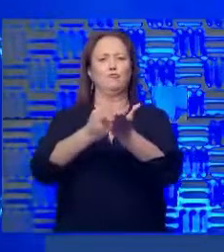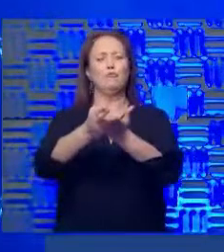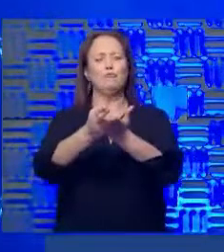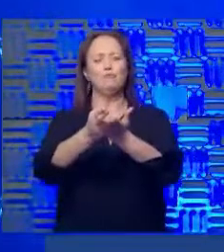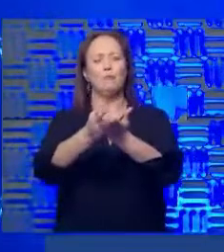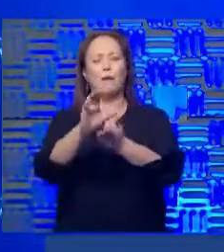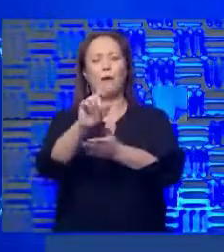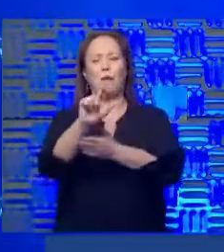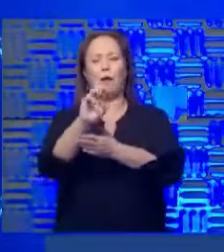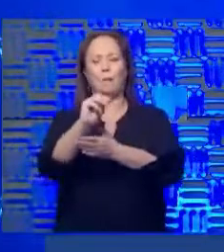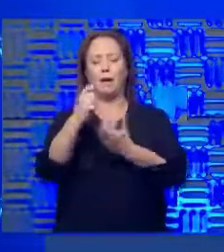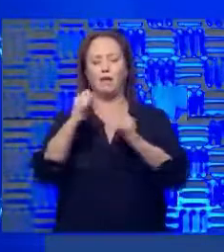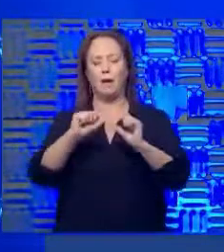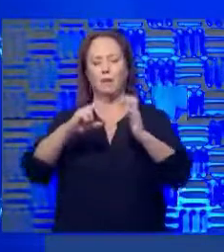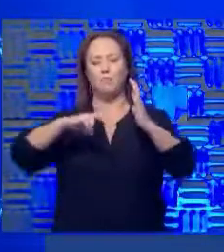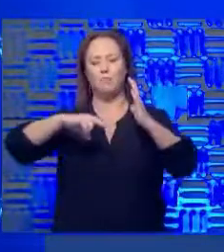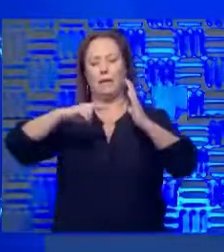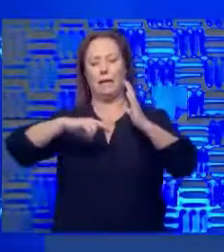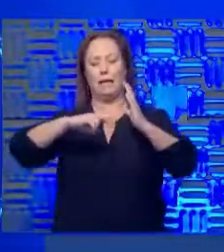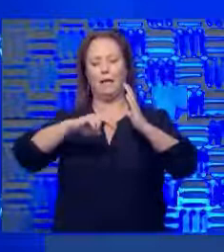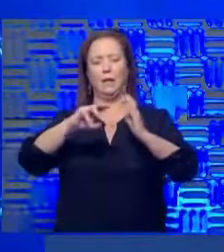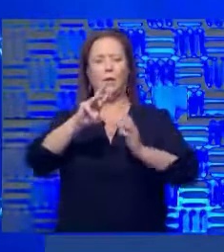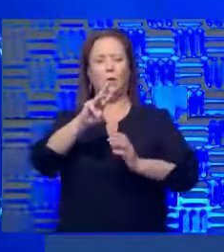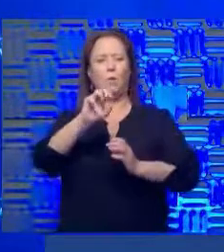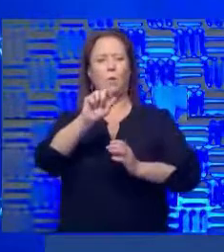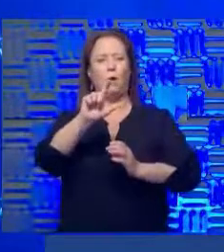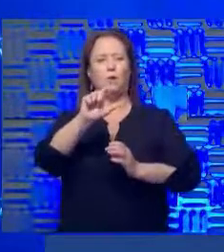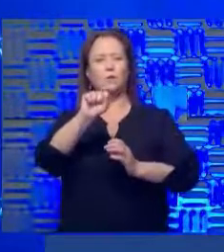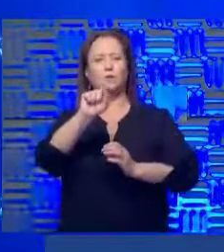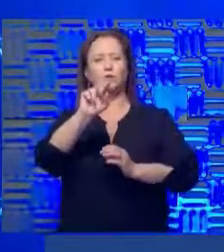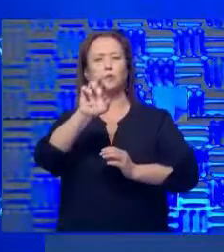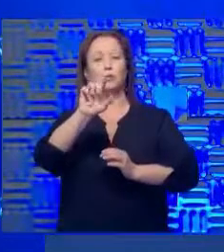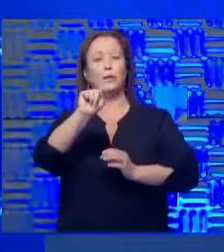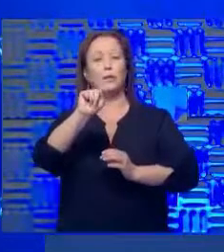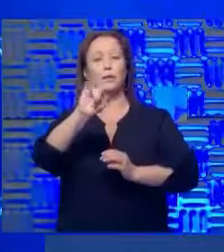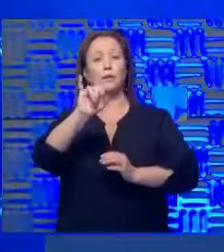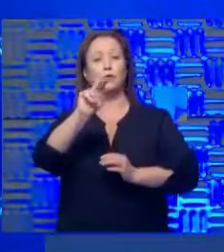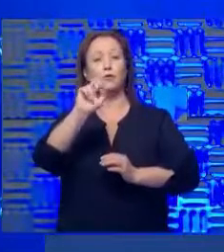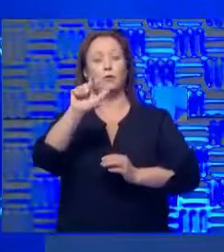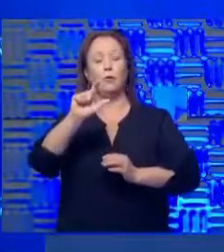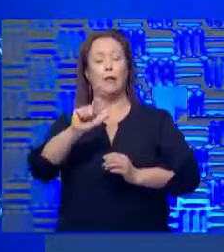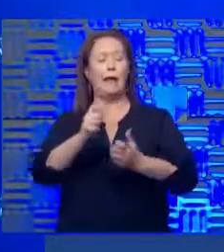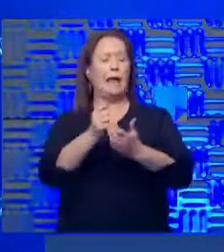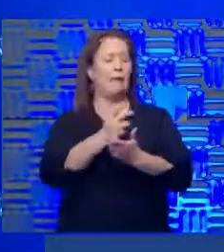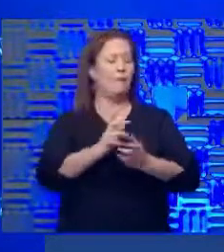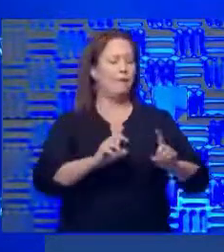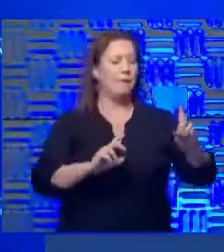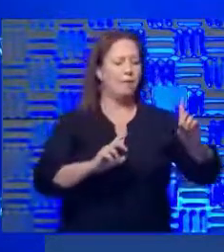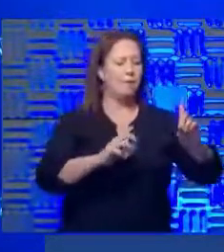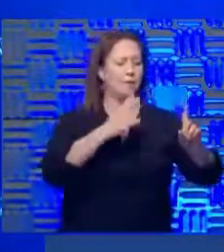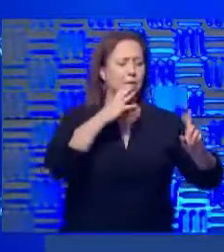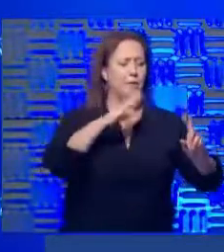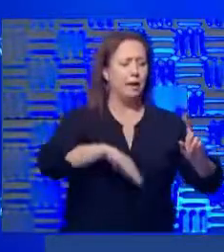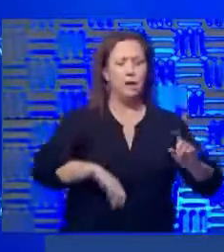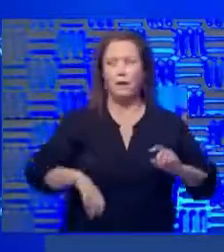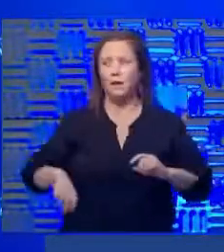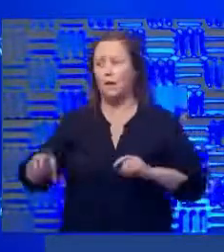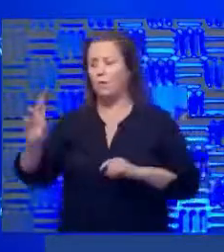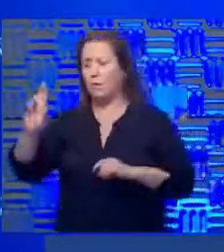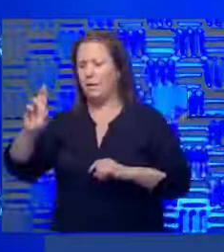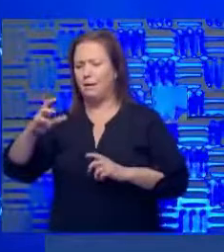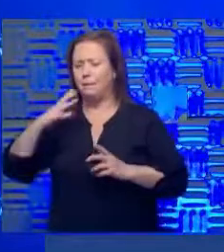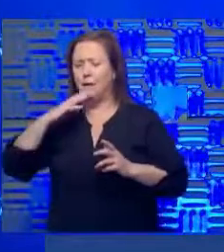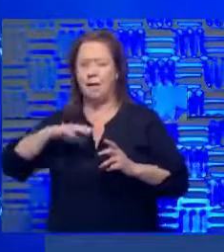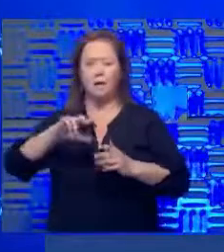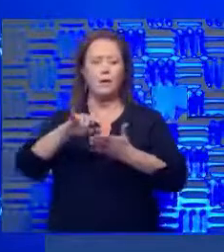to read a couple of different, I'll read the Wall Street Journal, and it's like everything the Democrats do is terrible, and everything we're doing, the Republicans do is great. Then you go to